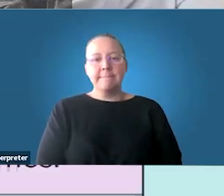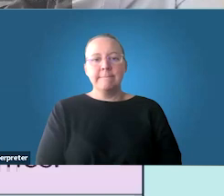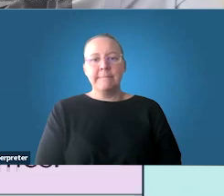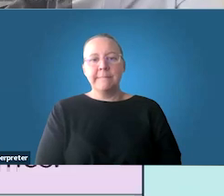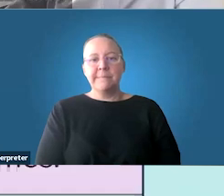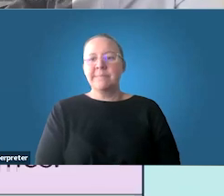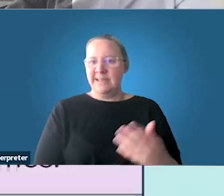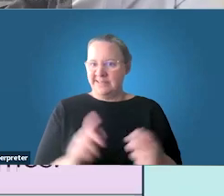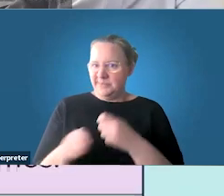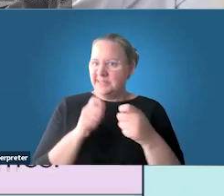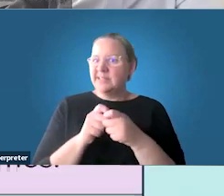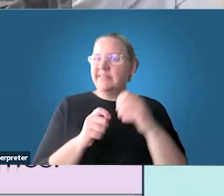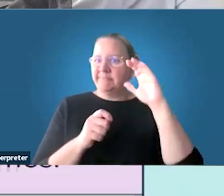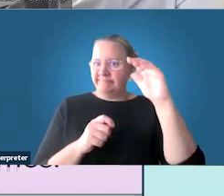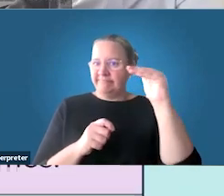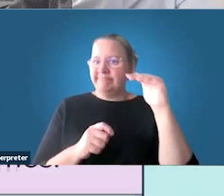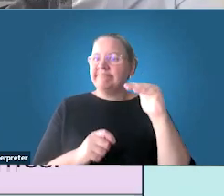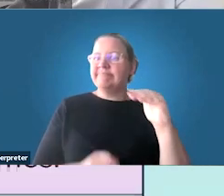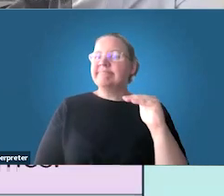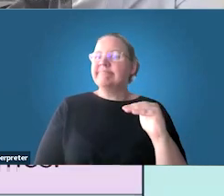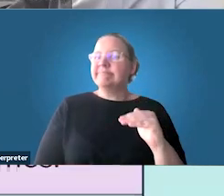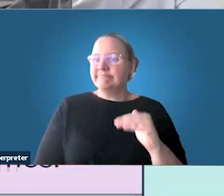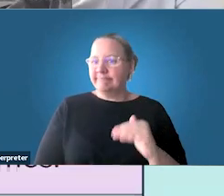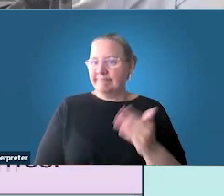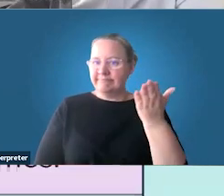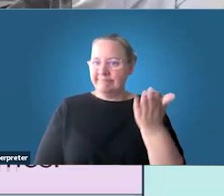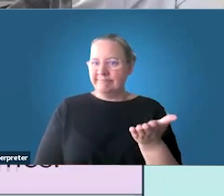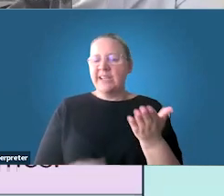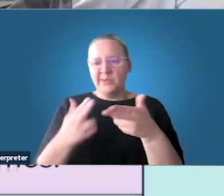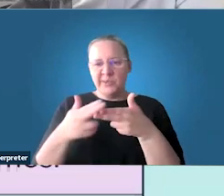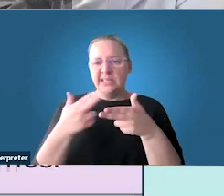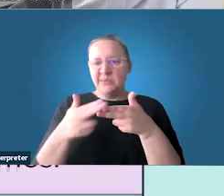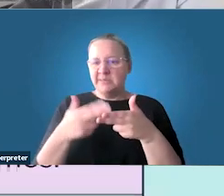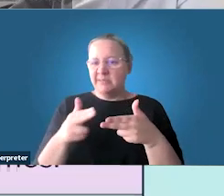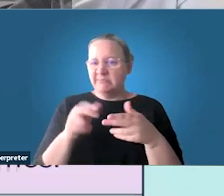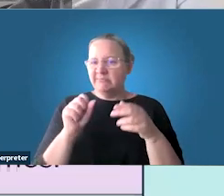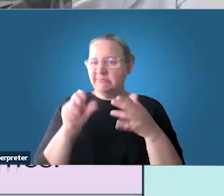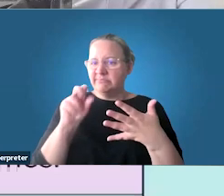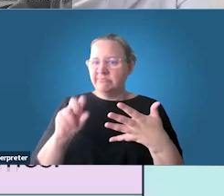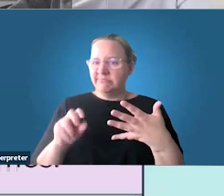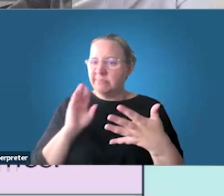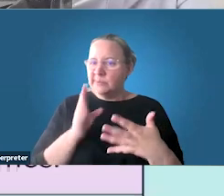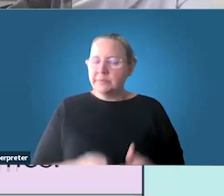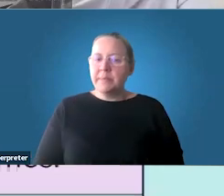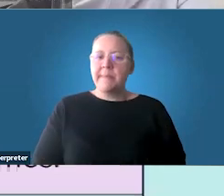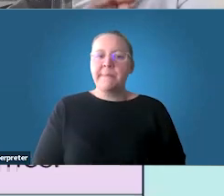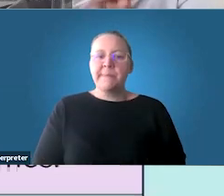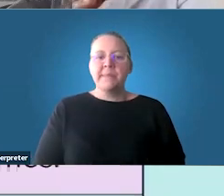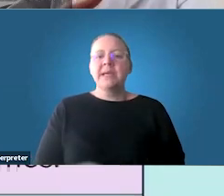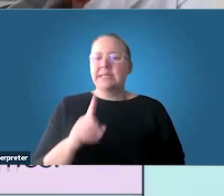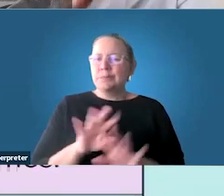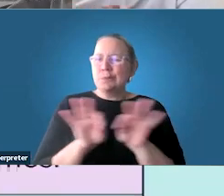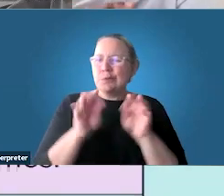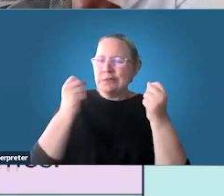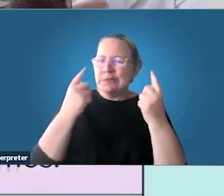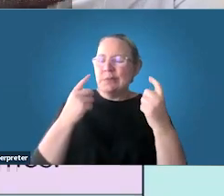And then we name some specific kind of narrative roadblocks that stand in our way. And I'll very quickly run through them. I think we have to